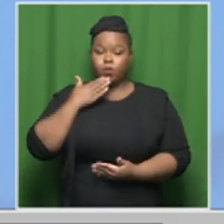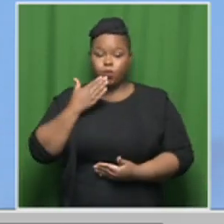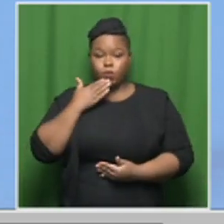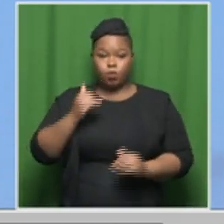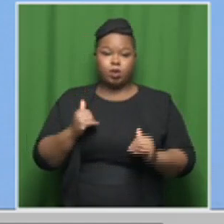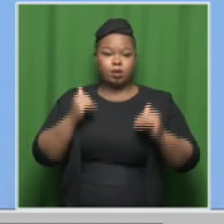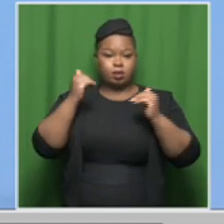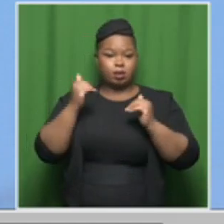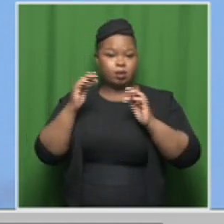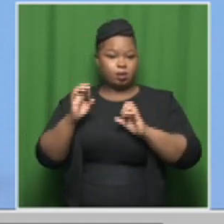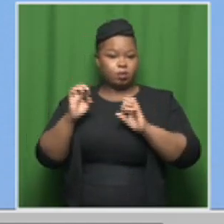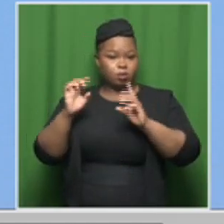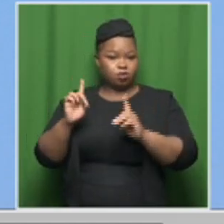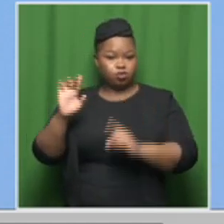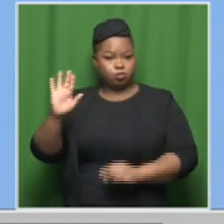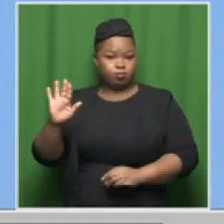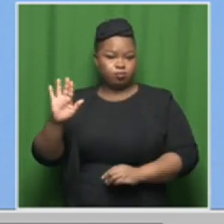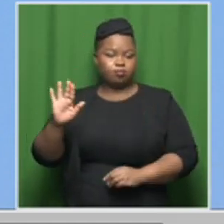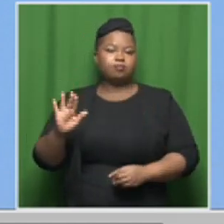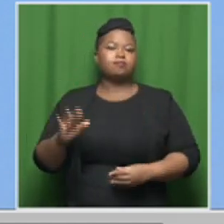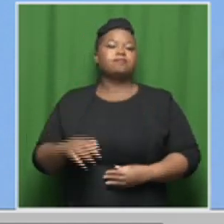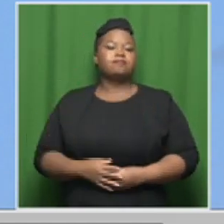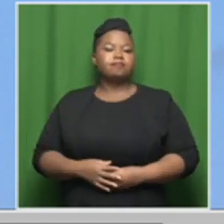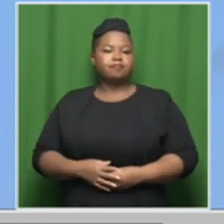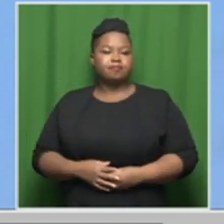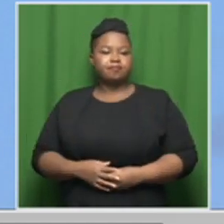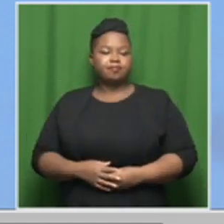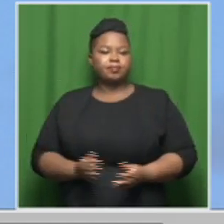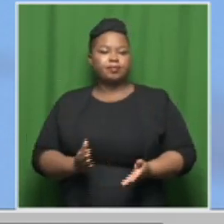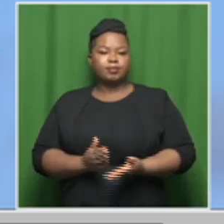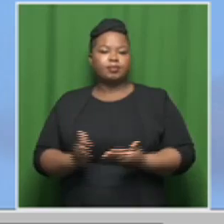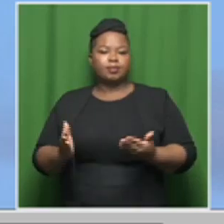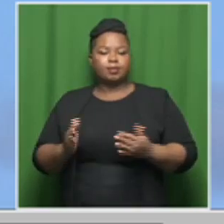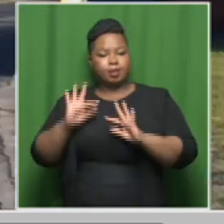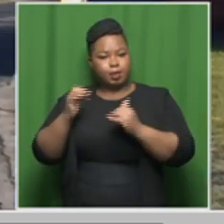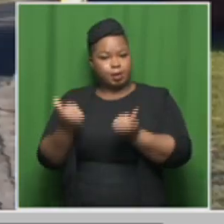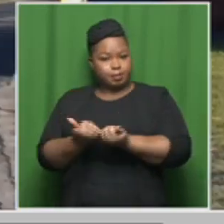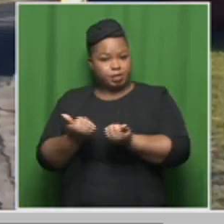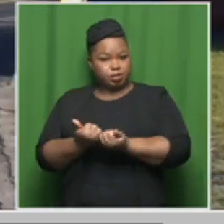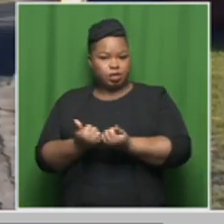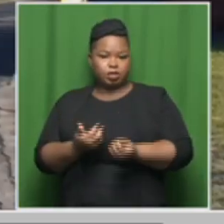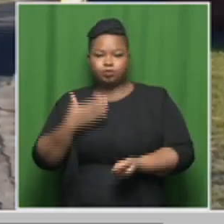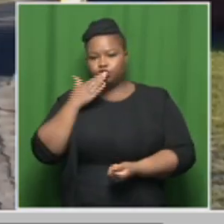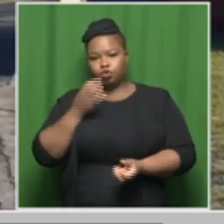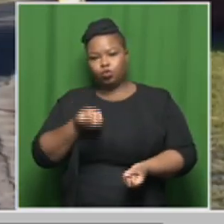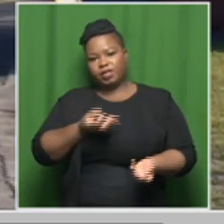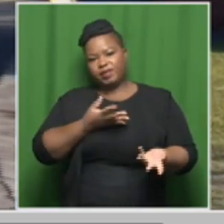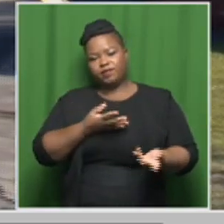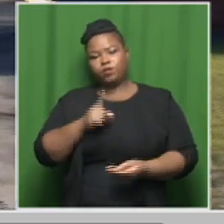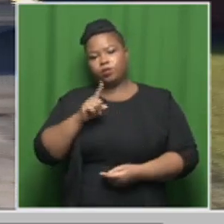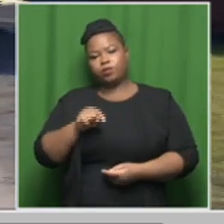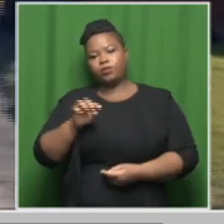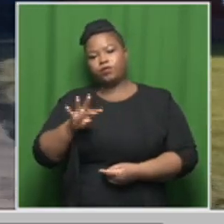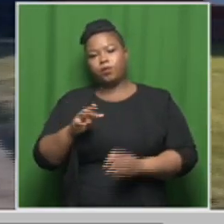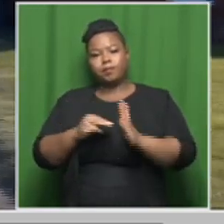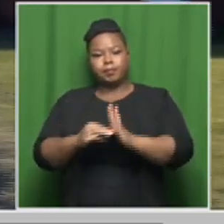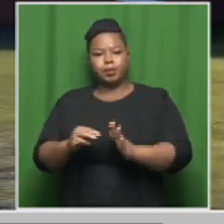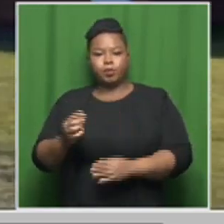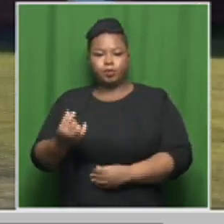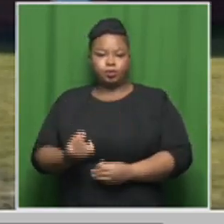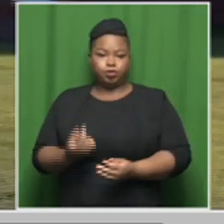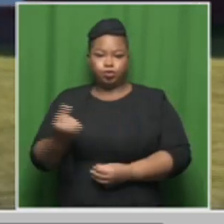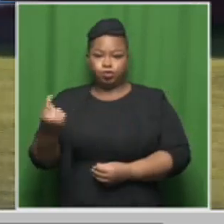tertiary institution education via the bursary that we're going to give them at a rate of 1.4 million